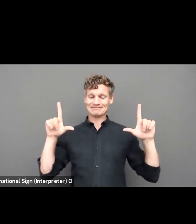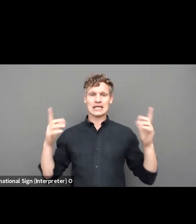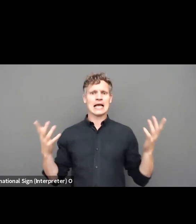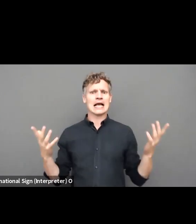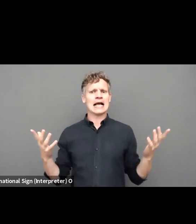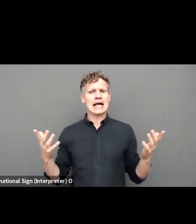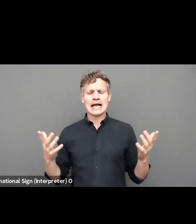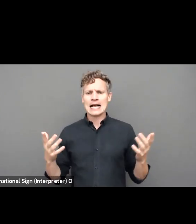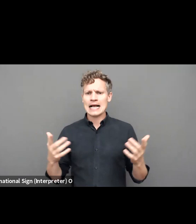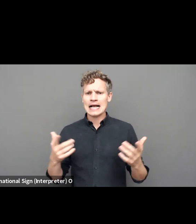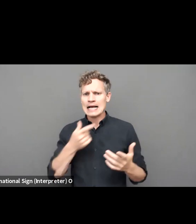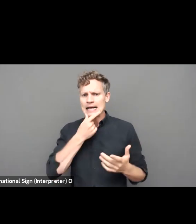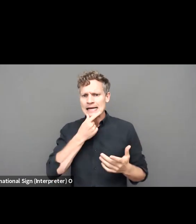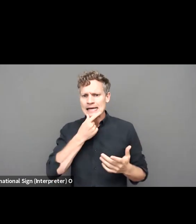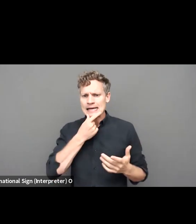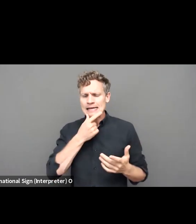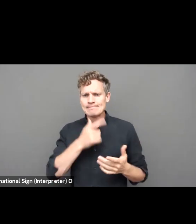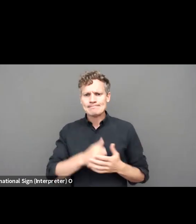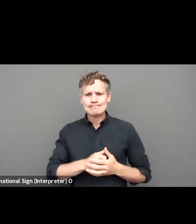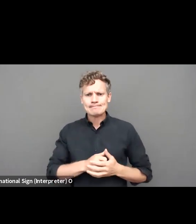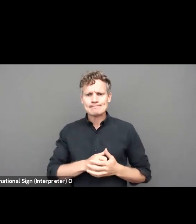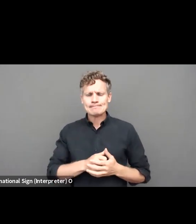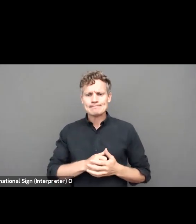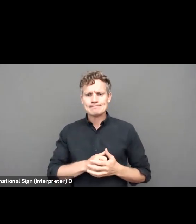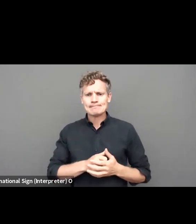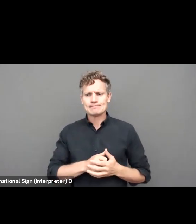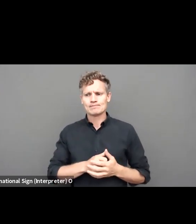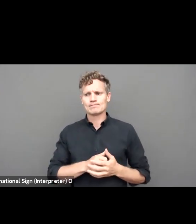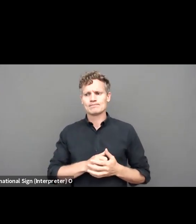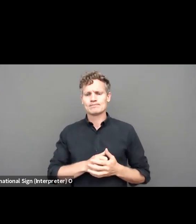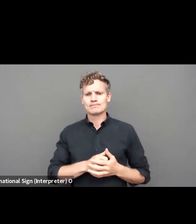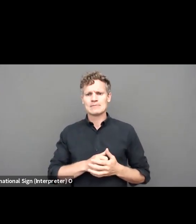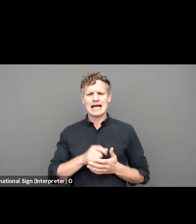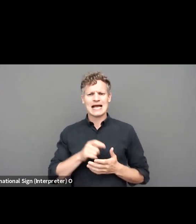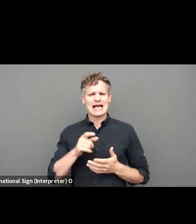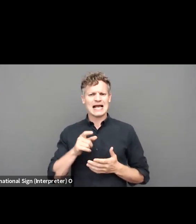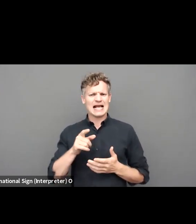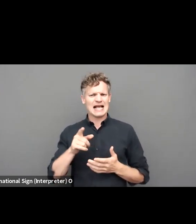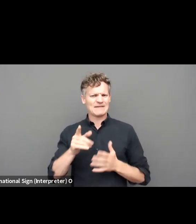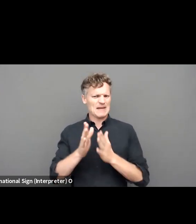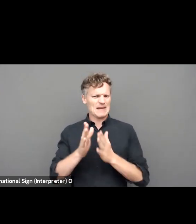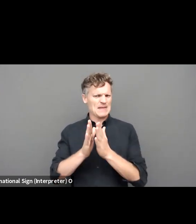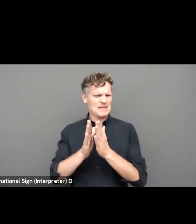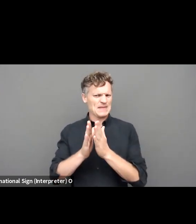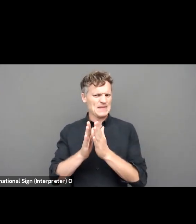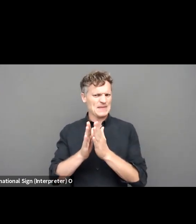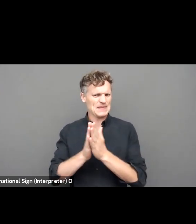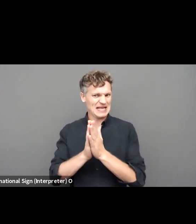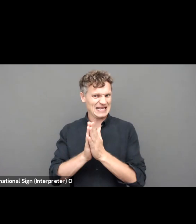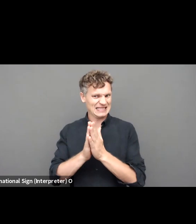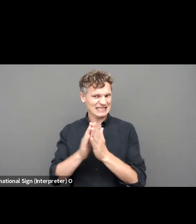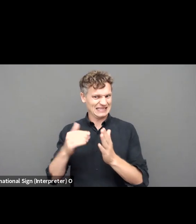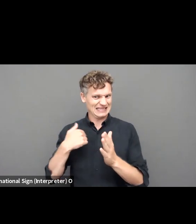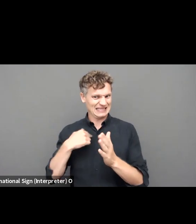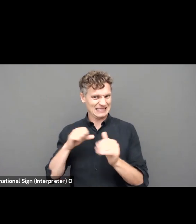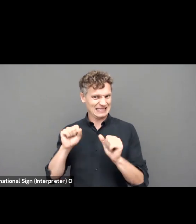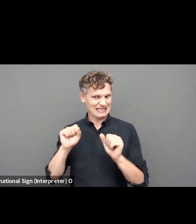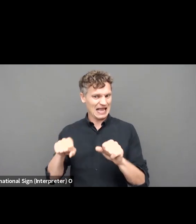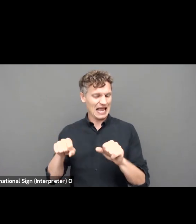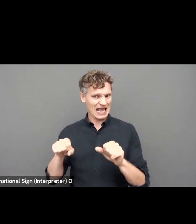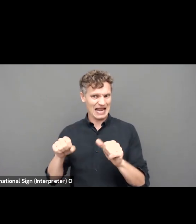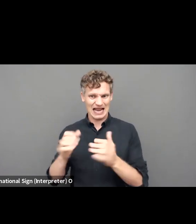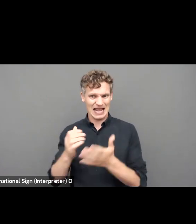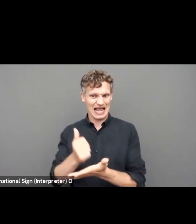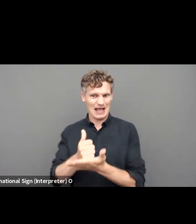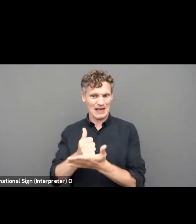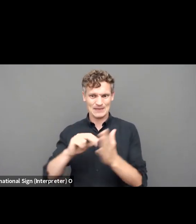If the host will allow me, the host has